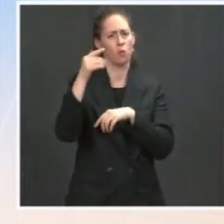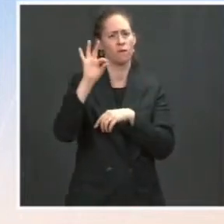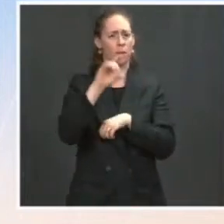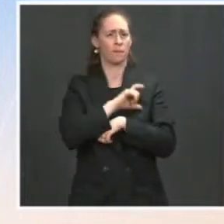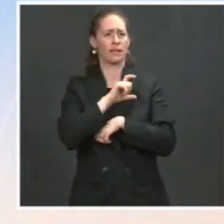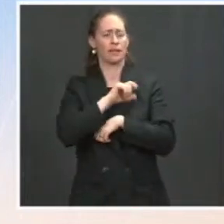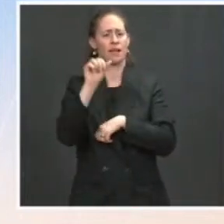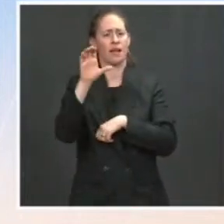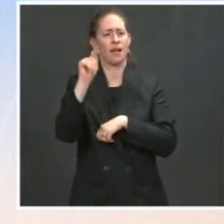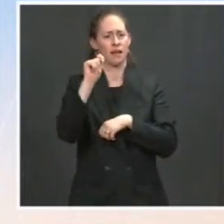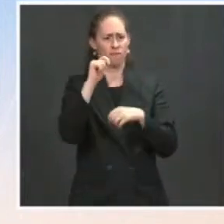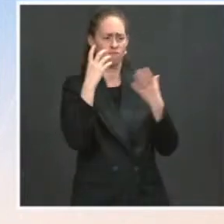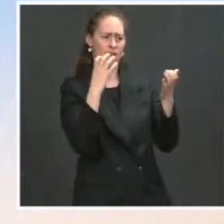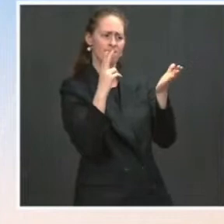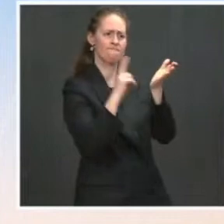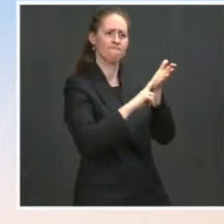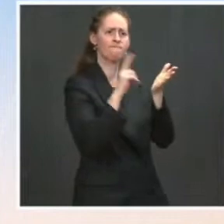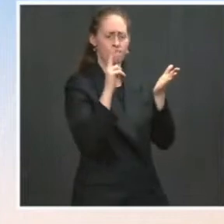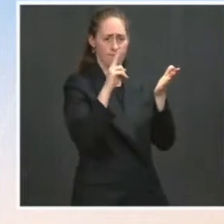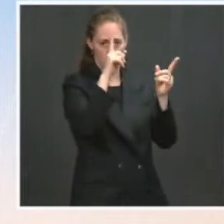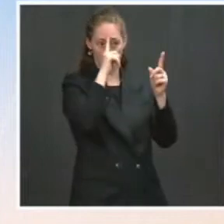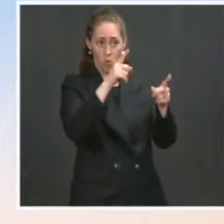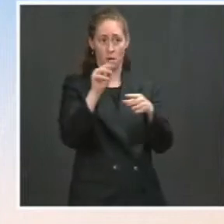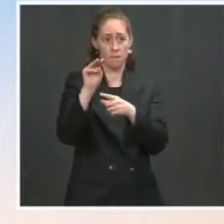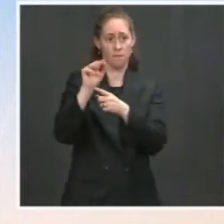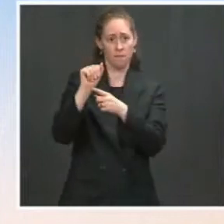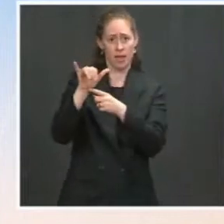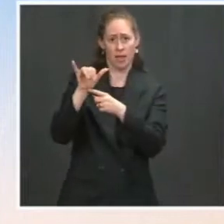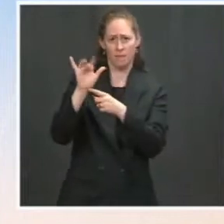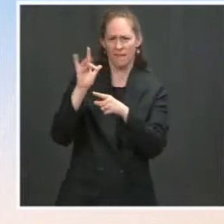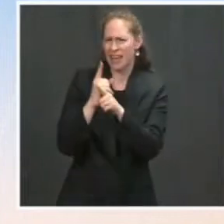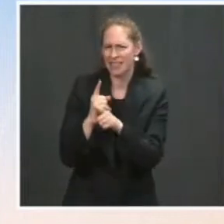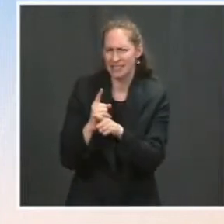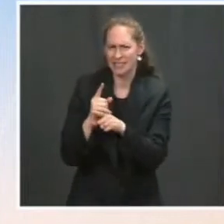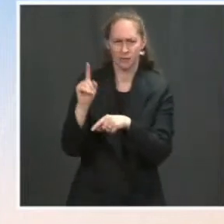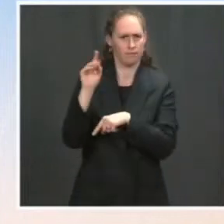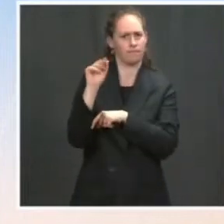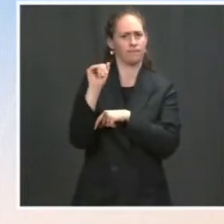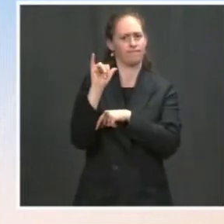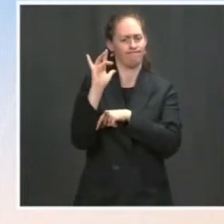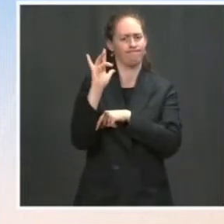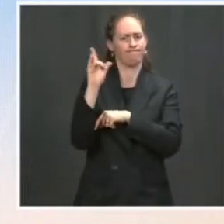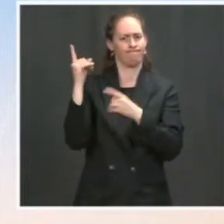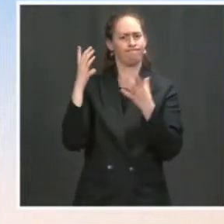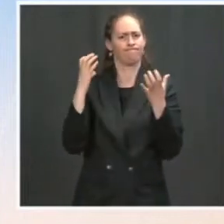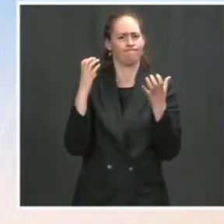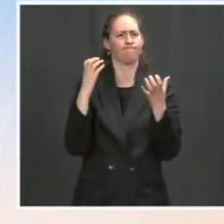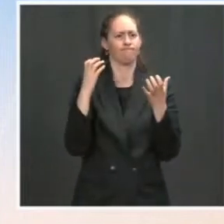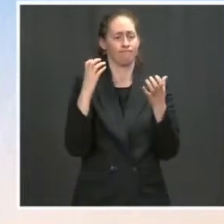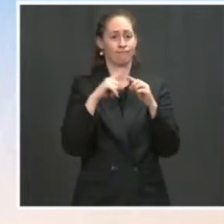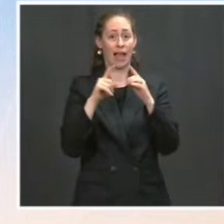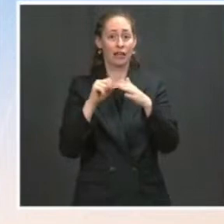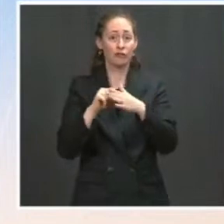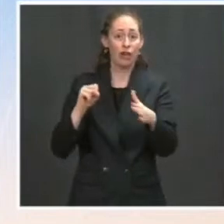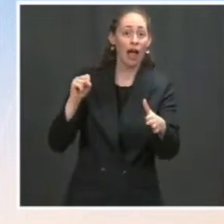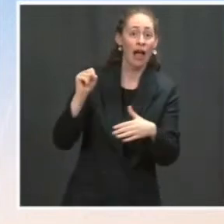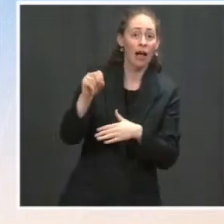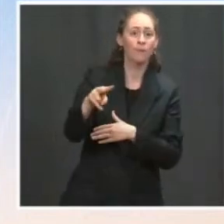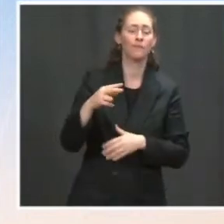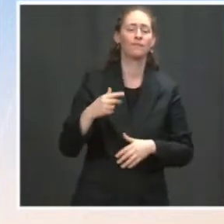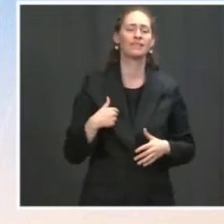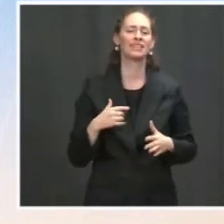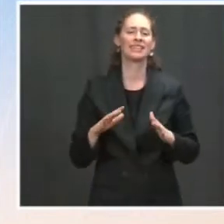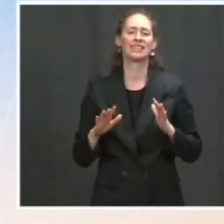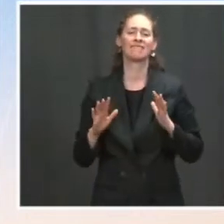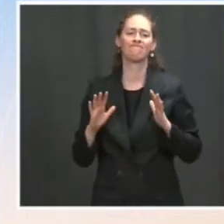May 25th. If I'm getting the date correct, and we're not going to get ahead of those negotiations. So he doesn't have a stance right now that he